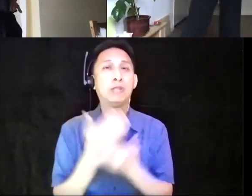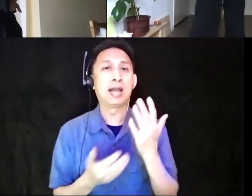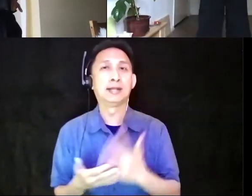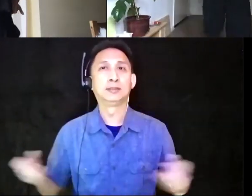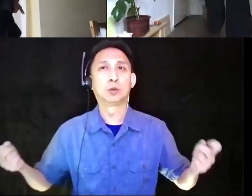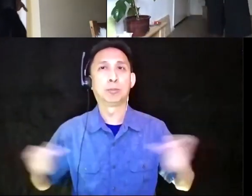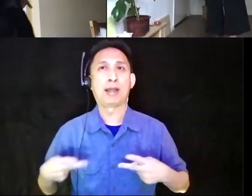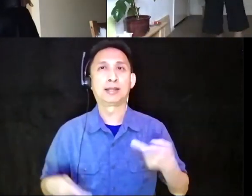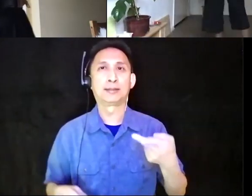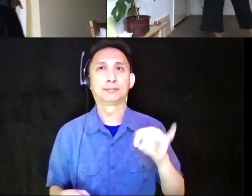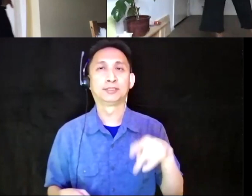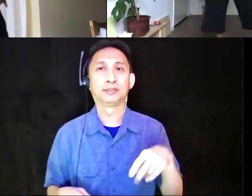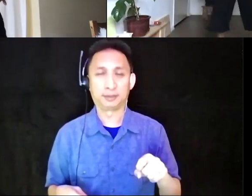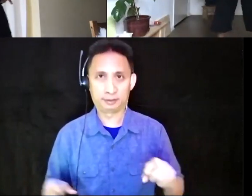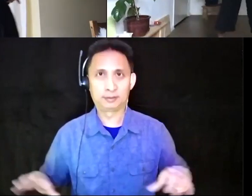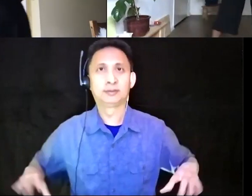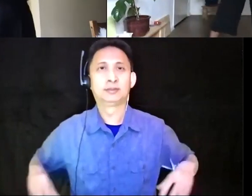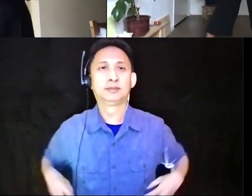hips.